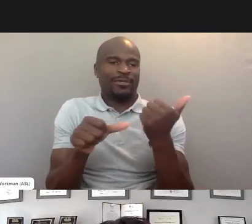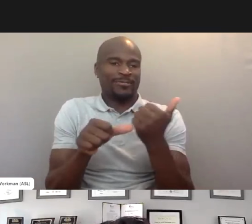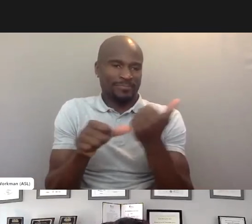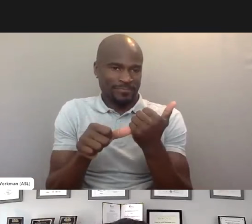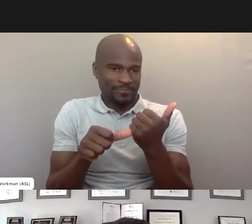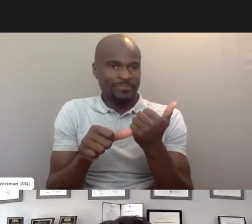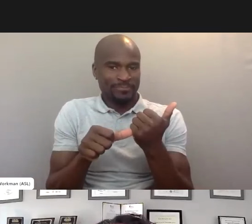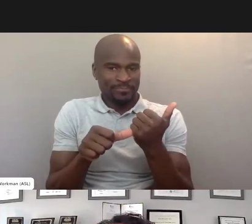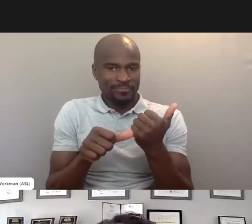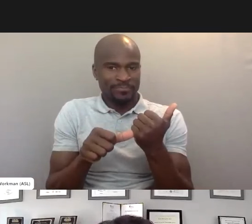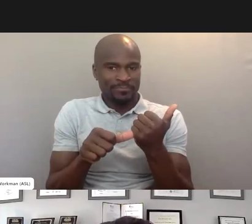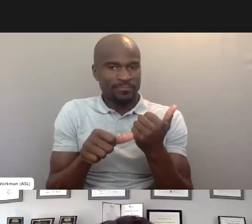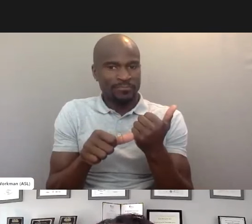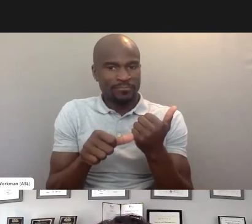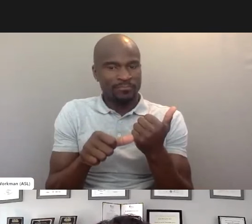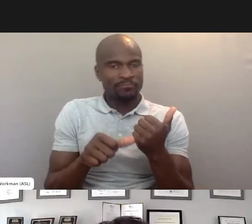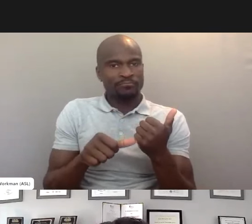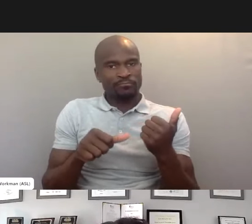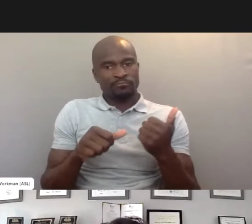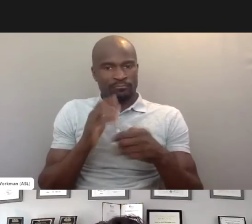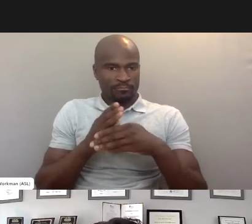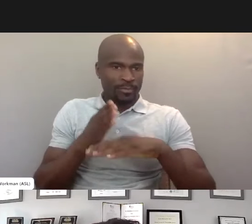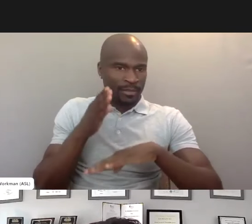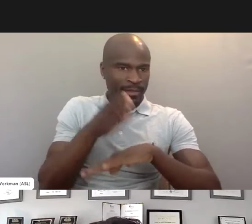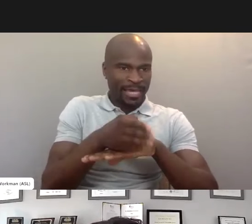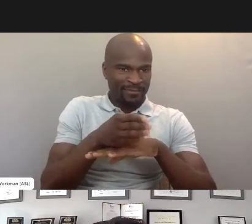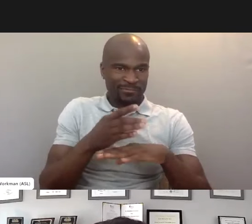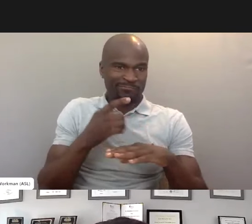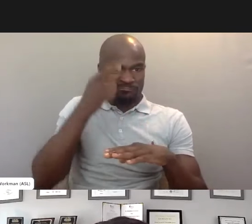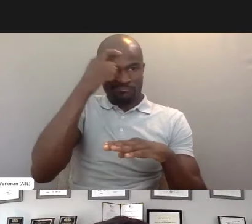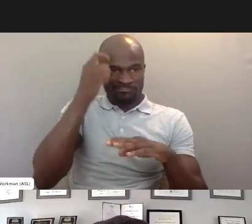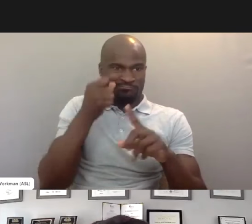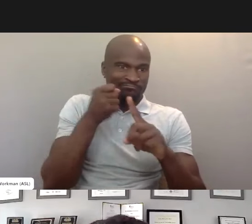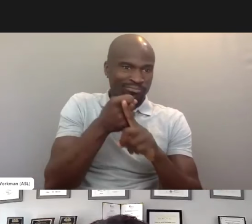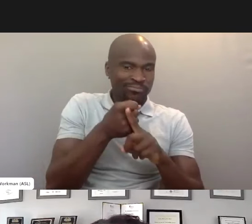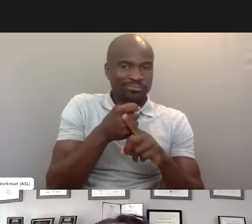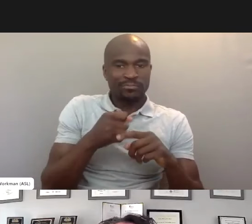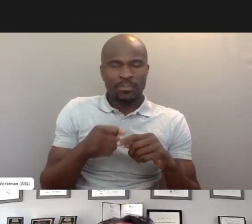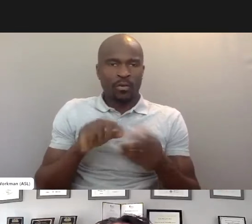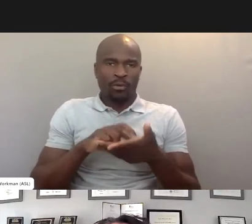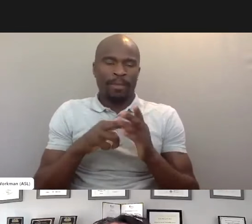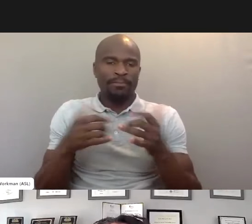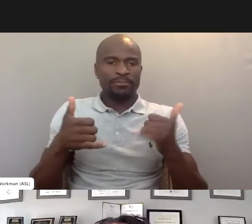a potentially traumatic incident for individuals. So we would still be doing psychological first aid.